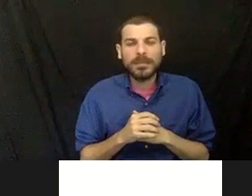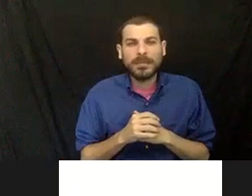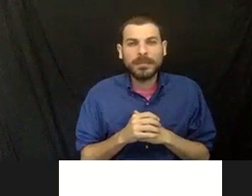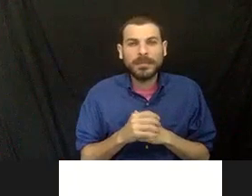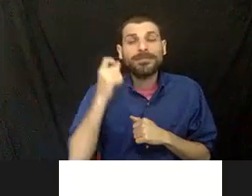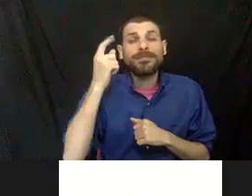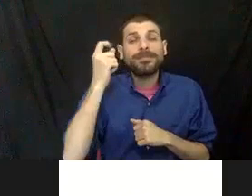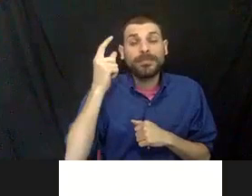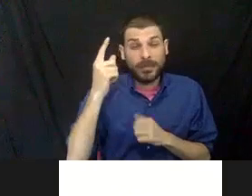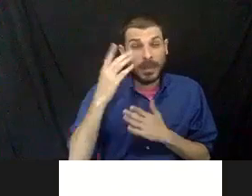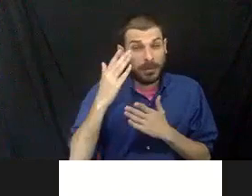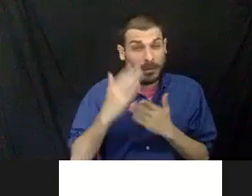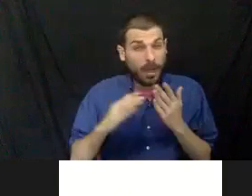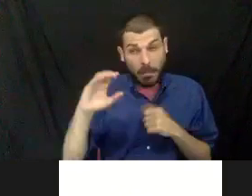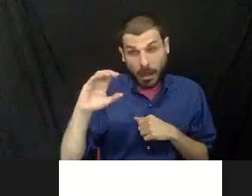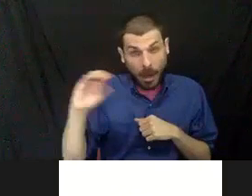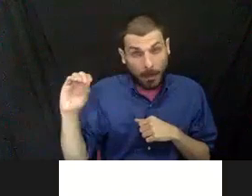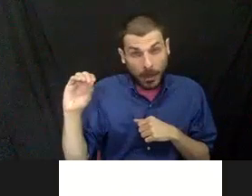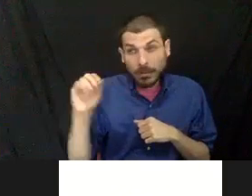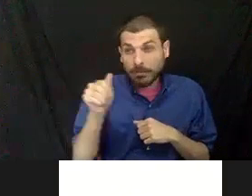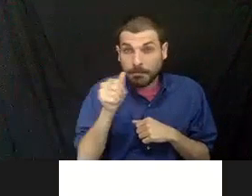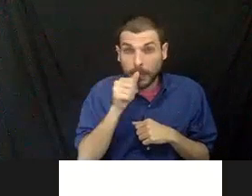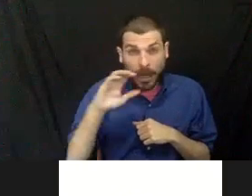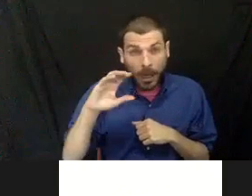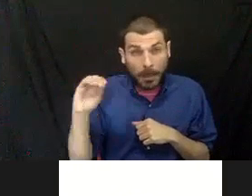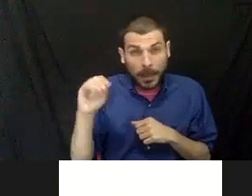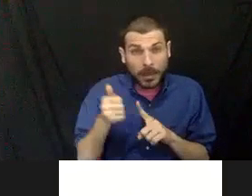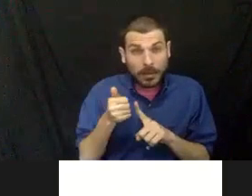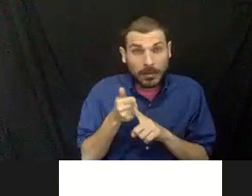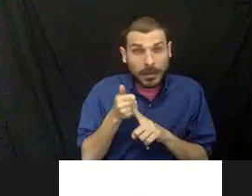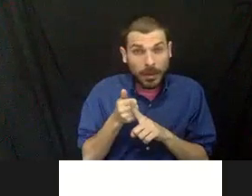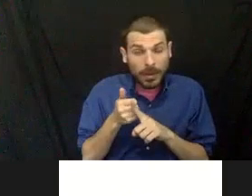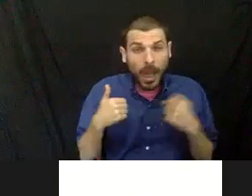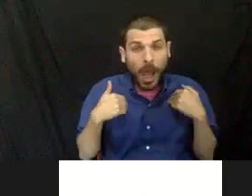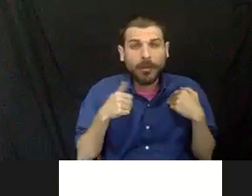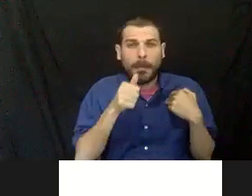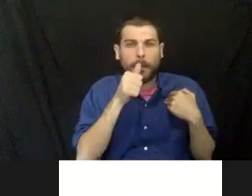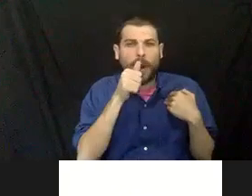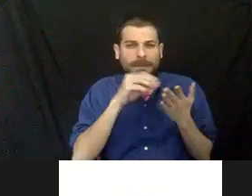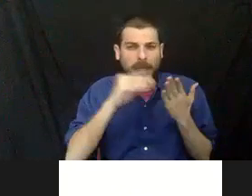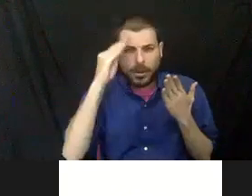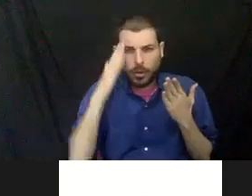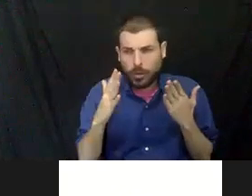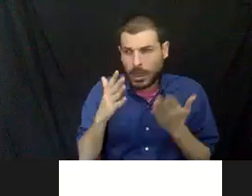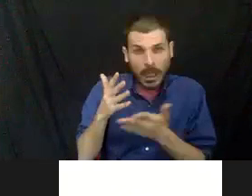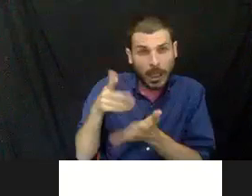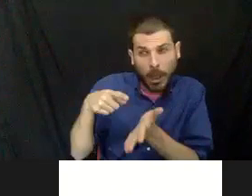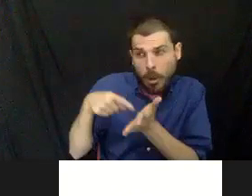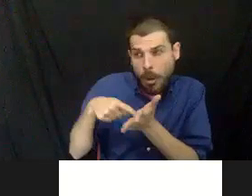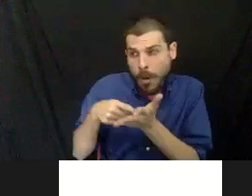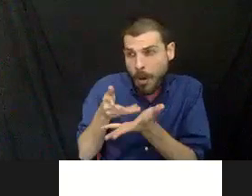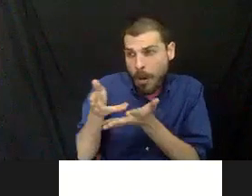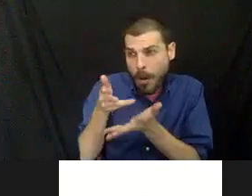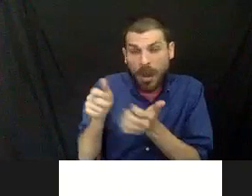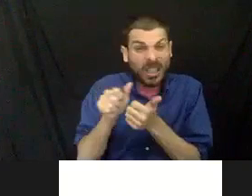companies that bring lawsuits for private student loan debt that's been defaulted on, where an